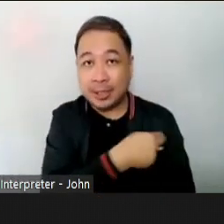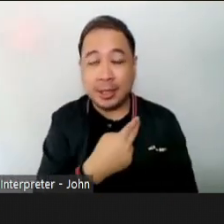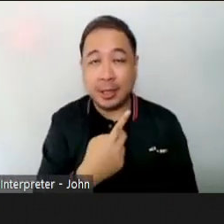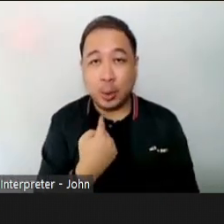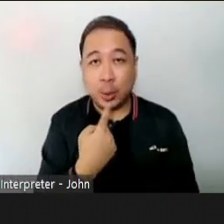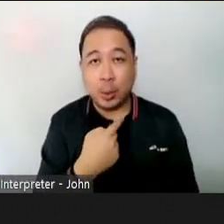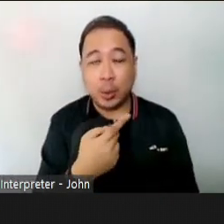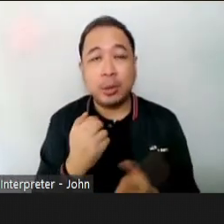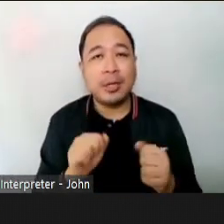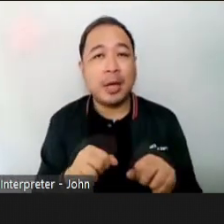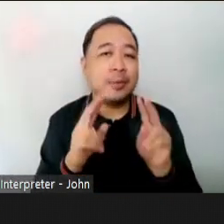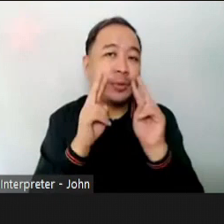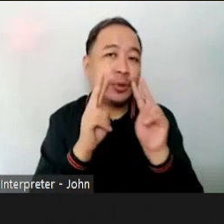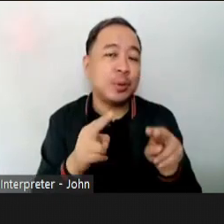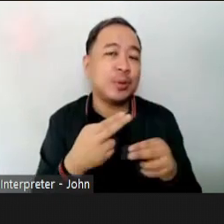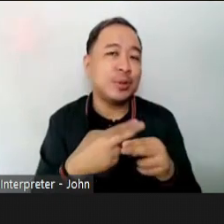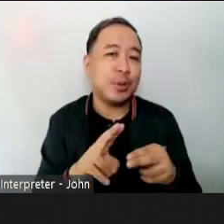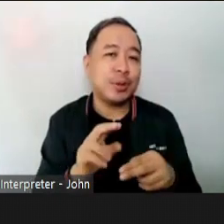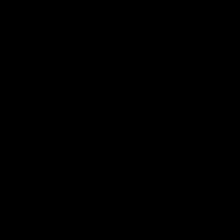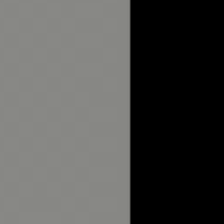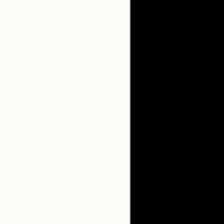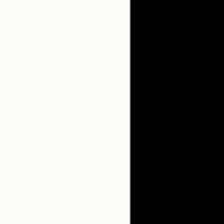us watch the short ADT.